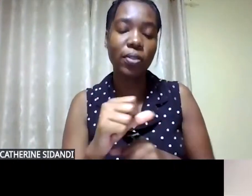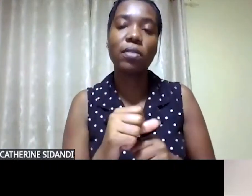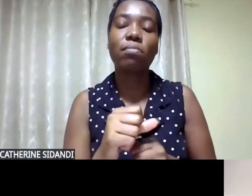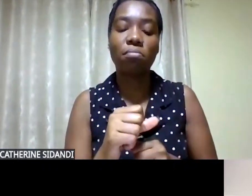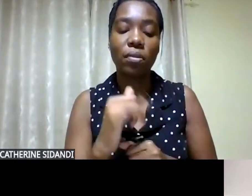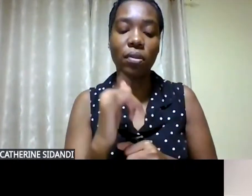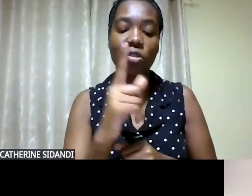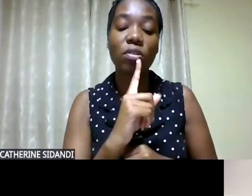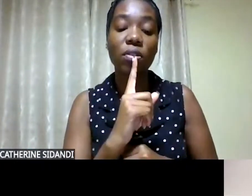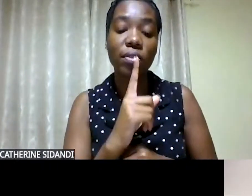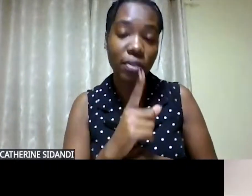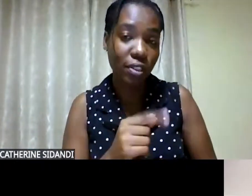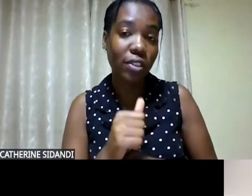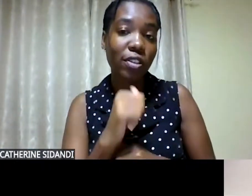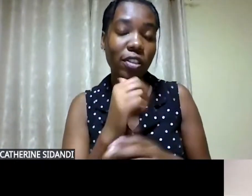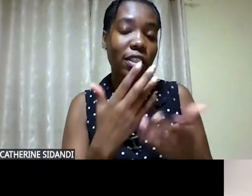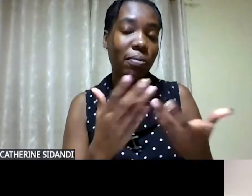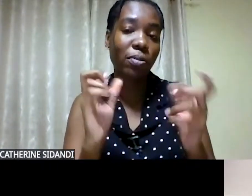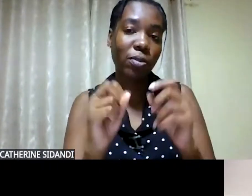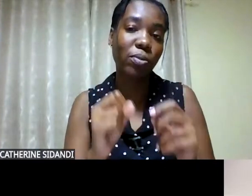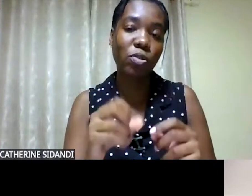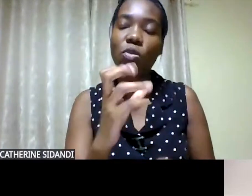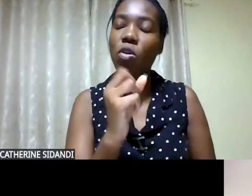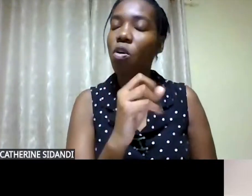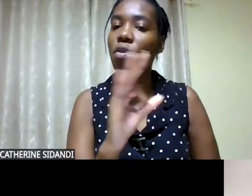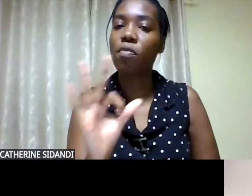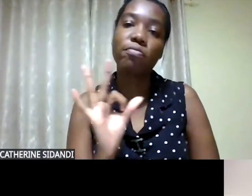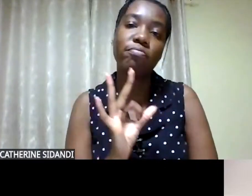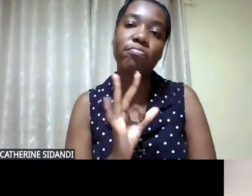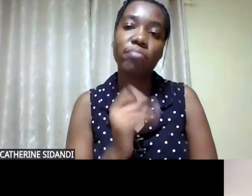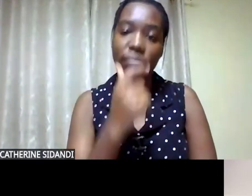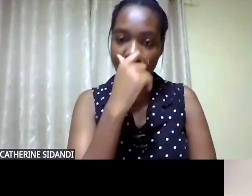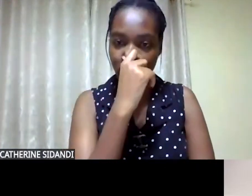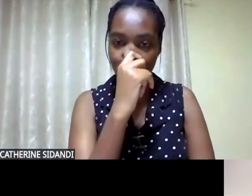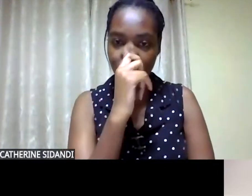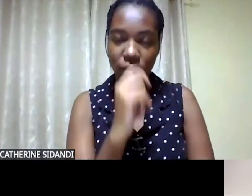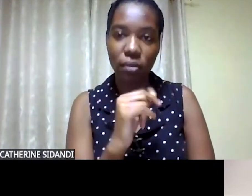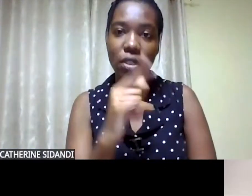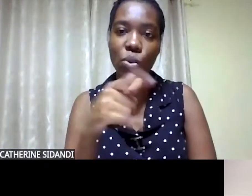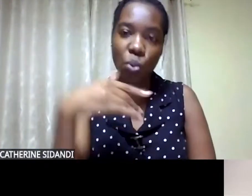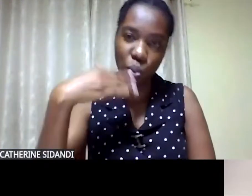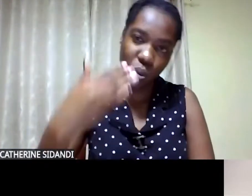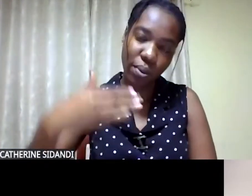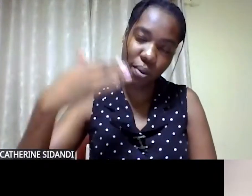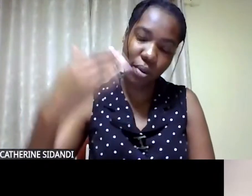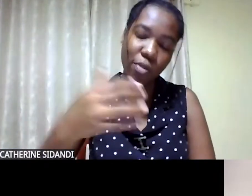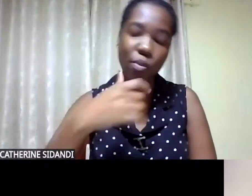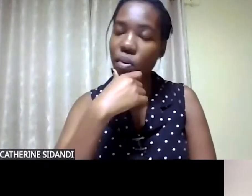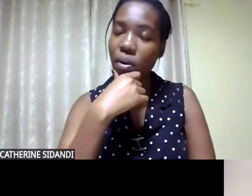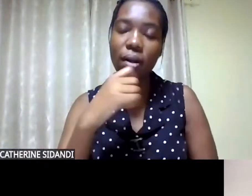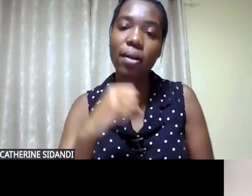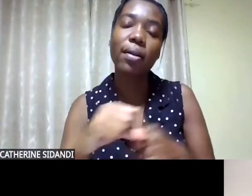it's not one that you can switch off, unfortunately. Yeah. You'll always worry about